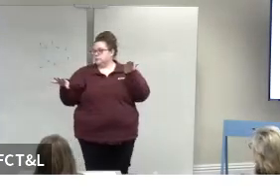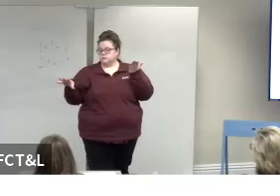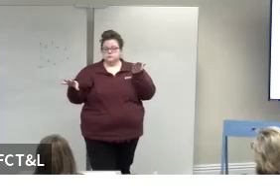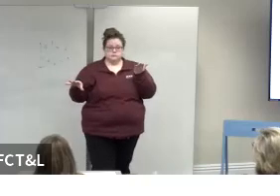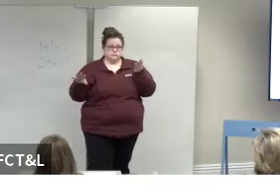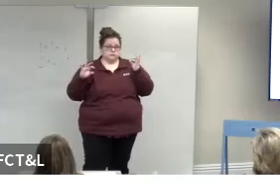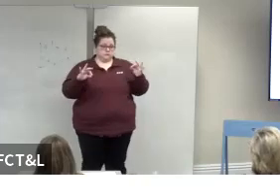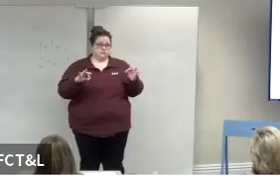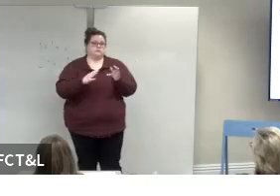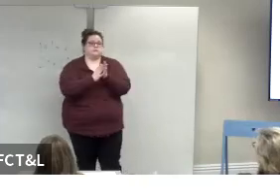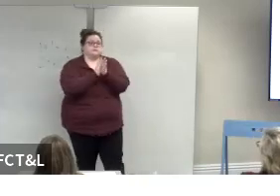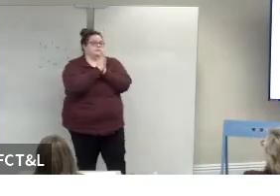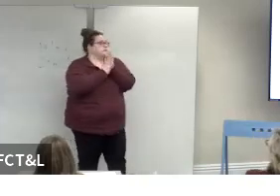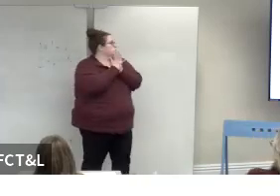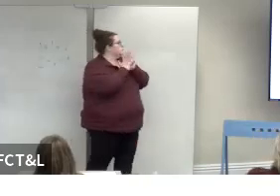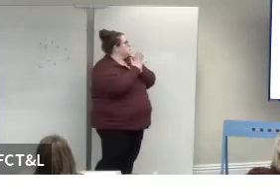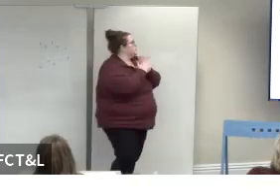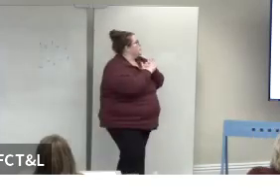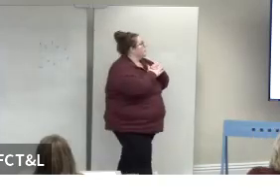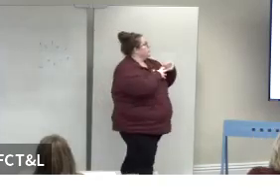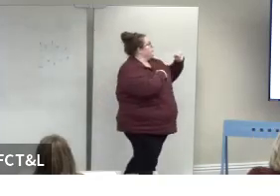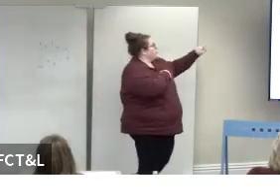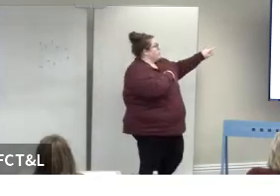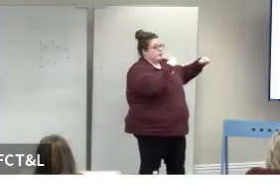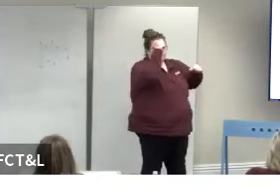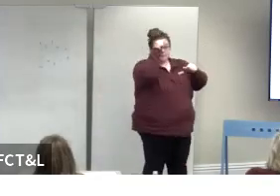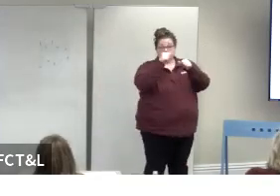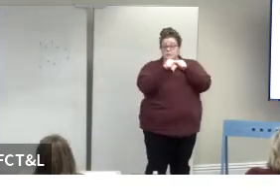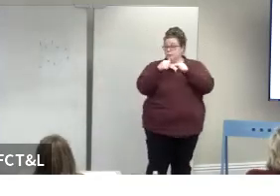with them and do these sorts of things, the better the process is.